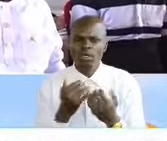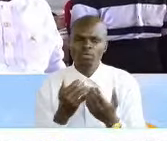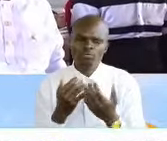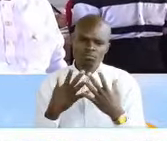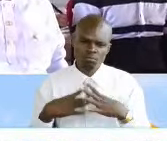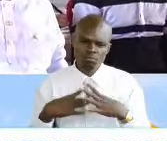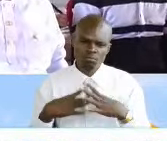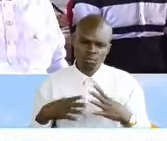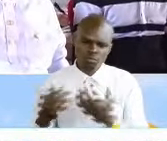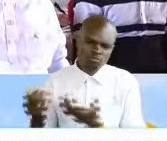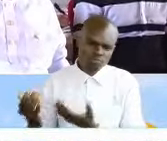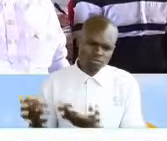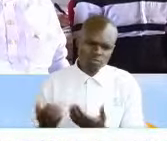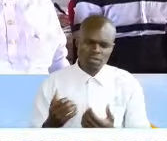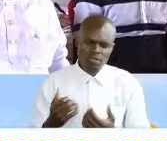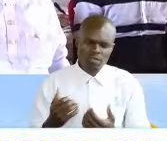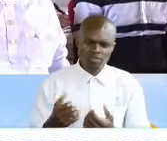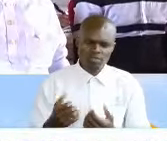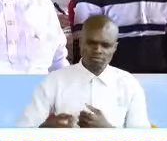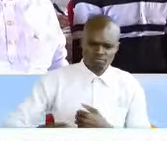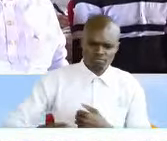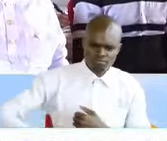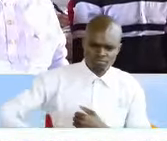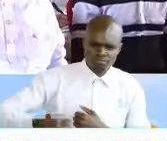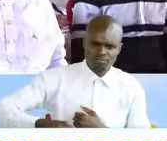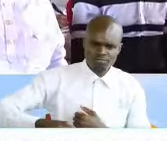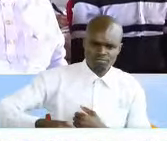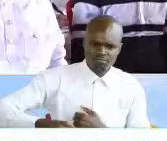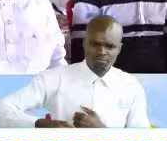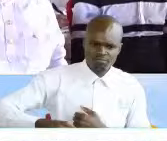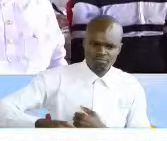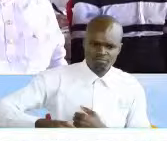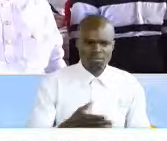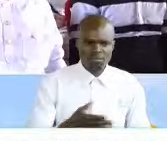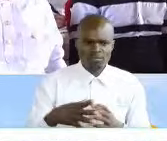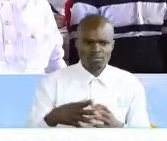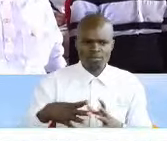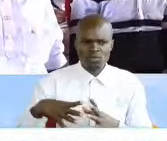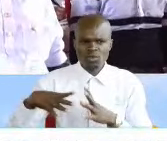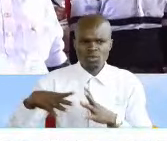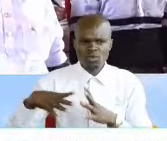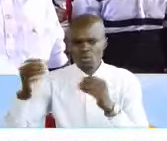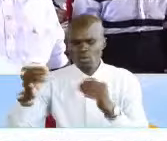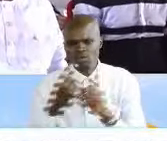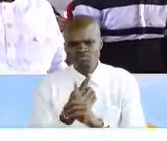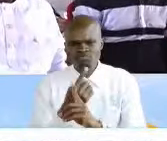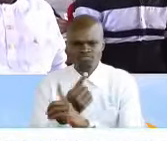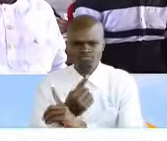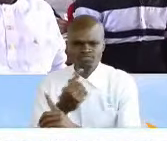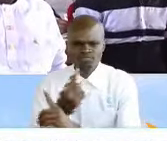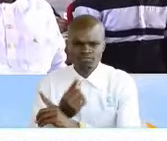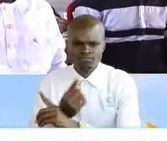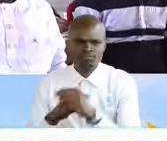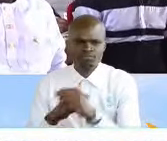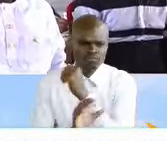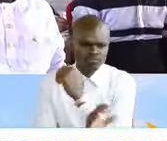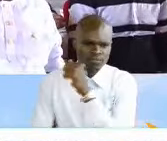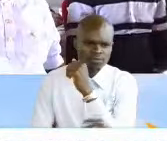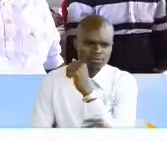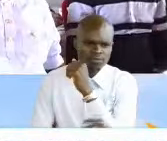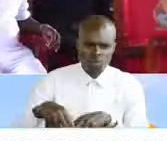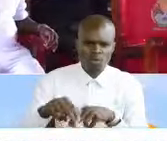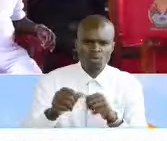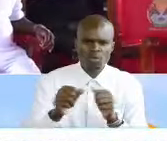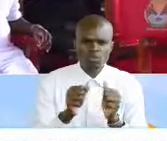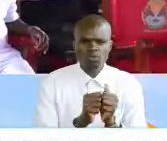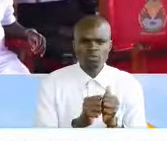hapa. Tutatembea na wewe Lagos. Tutatembea na wewe Cape Town. Tutaenda na wewe Kampala tena turudi. And across the continent,